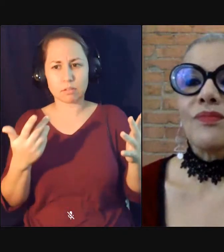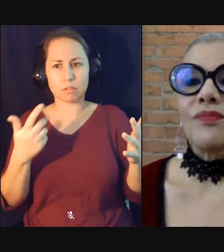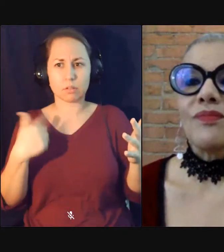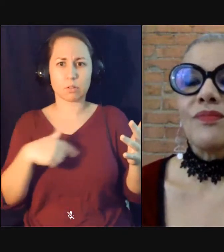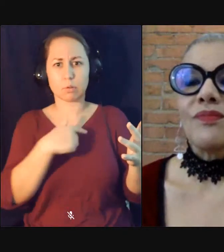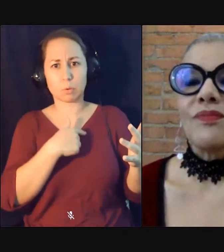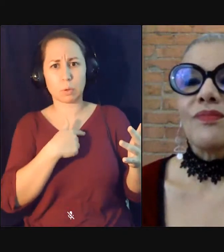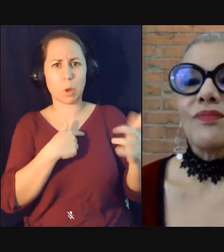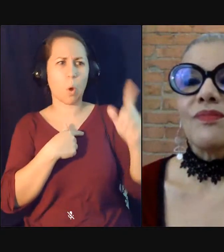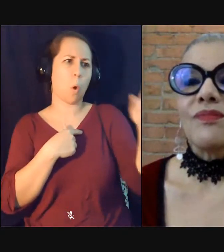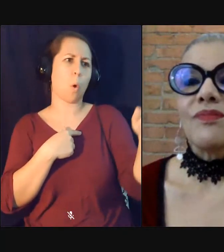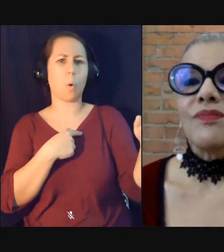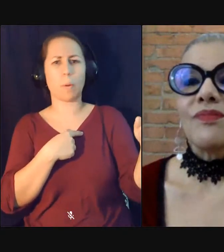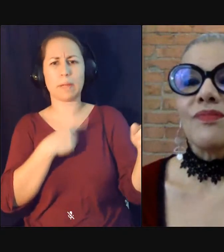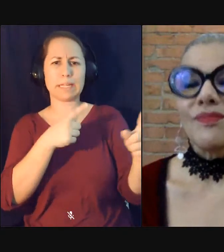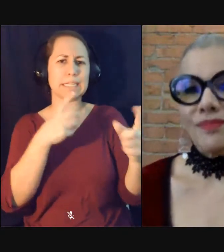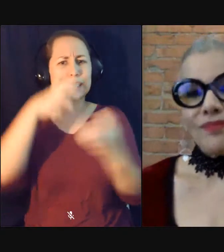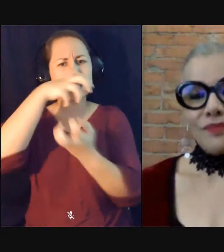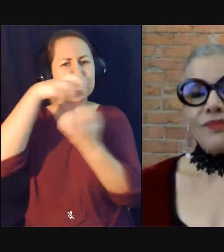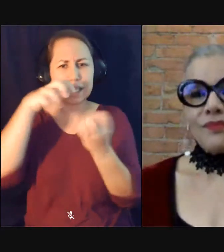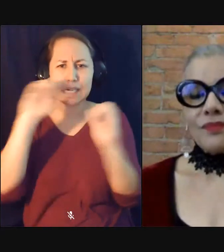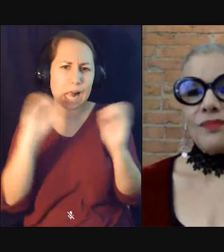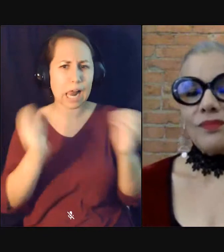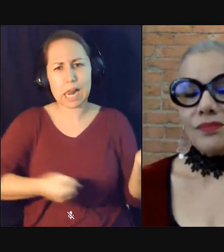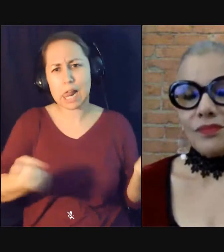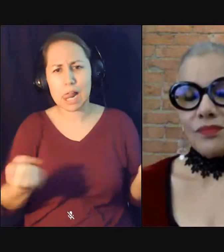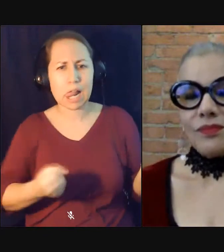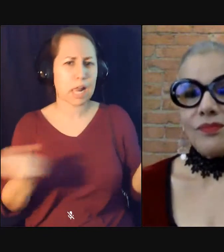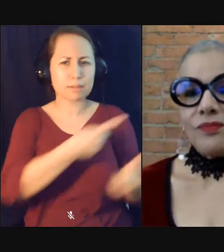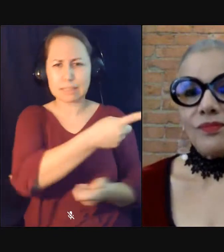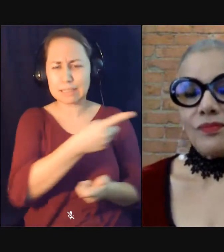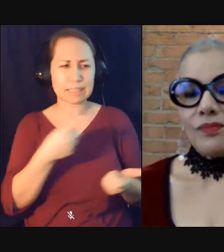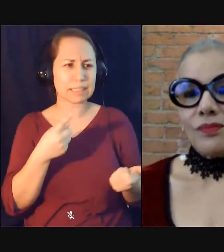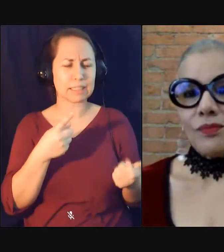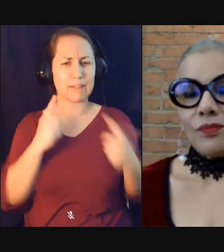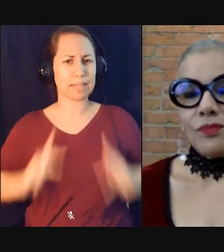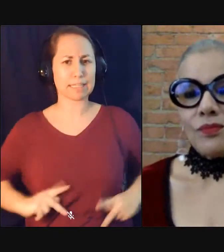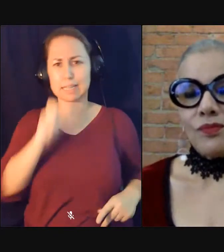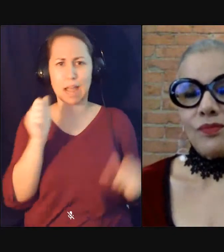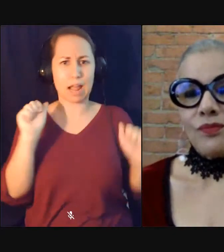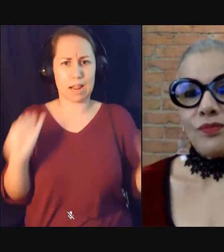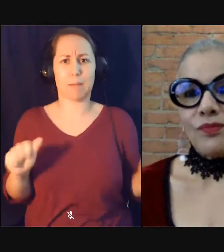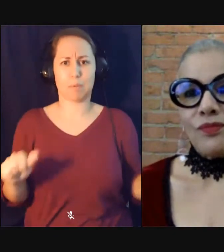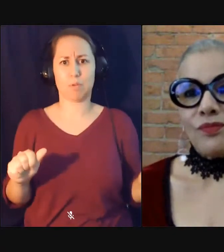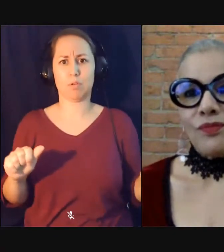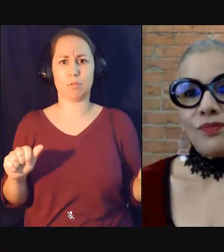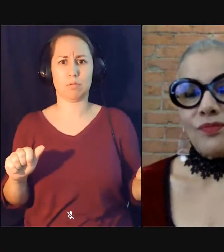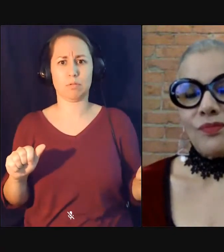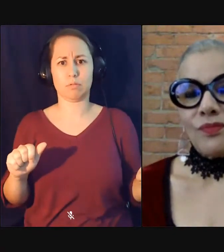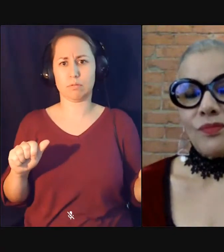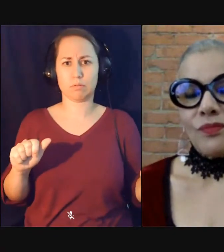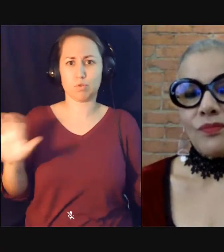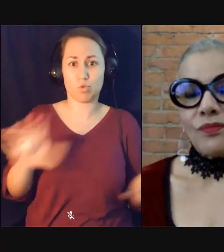the basement, he's toothless, he's masturbating, he's physically incapable of doing anything with his arms except sig heiling,